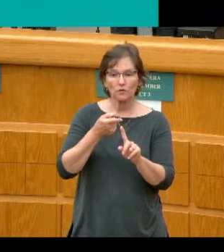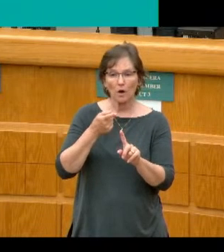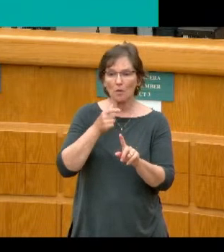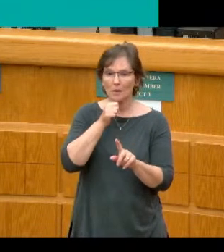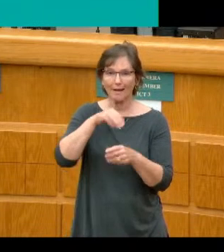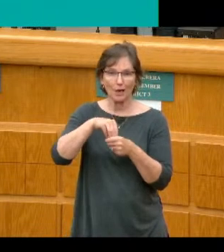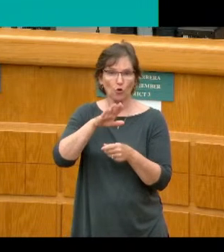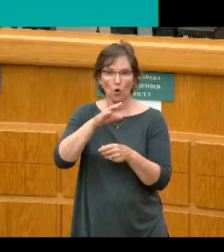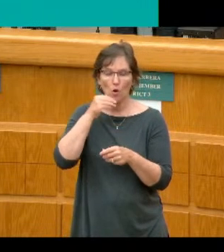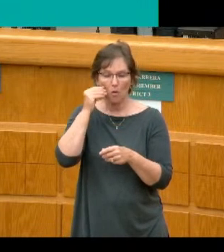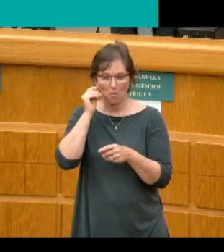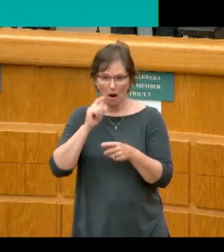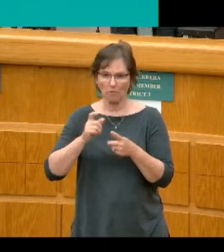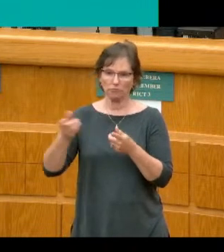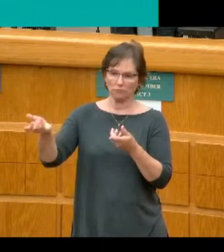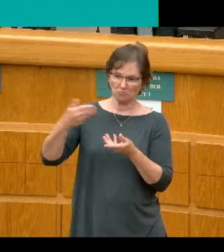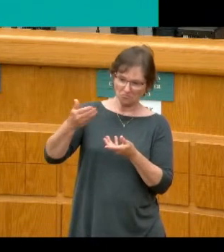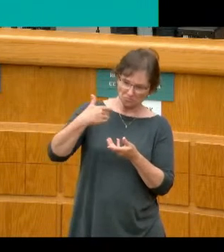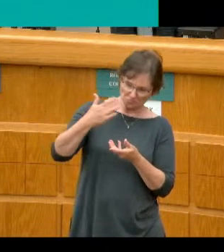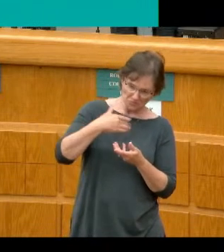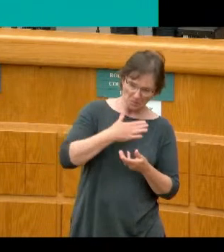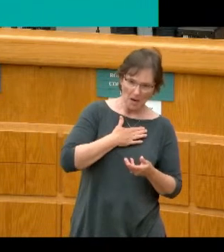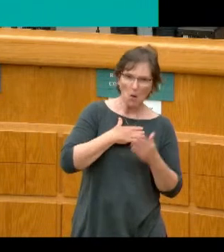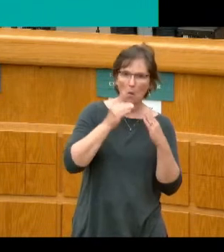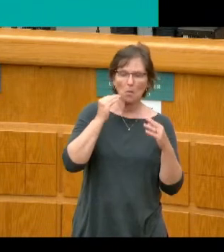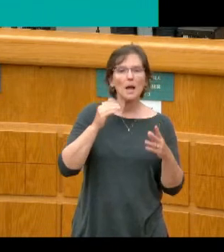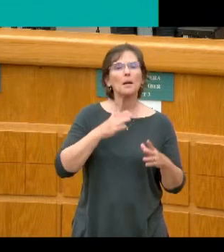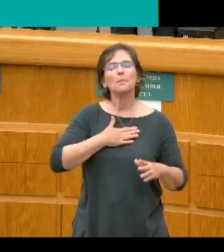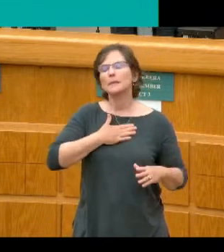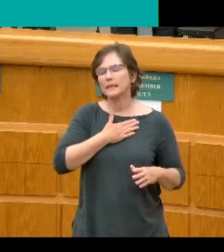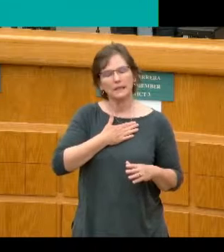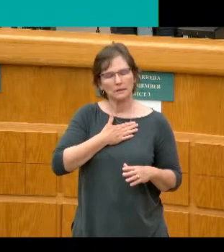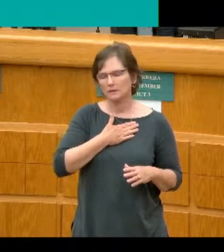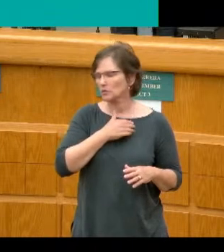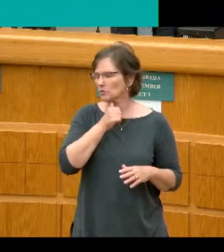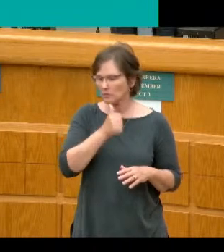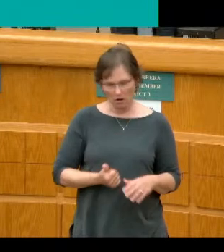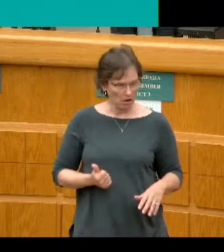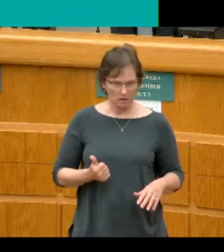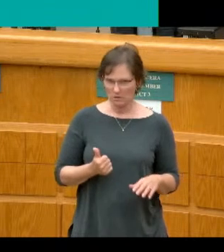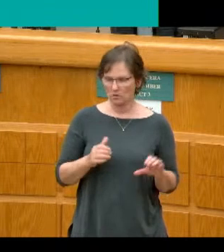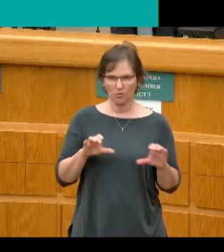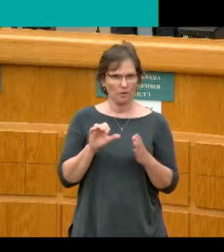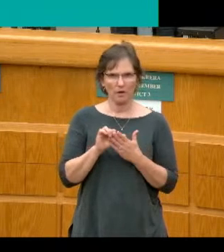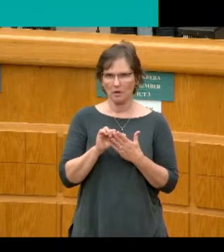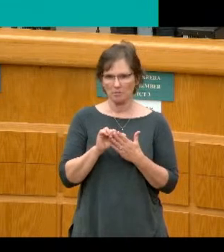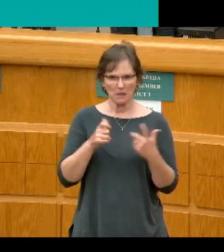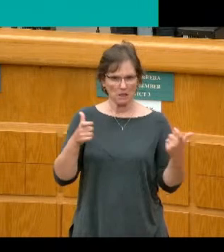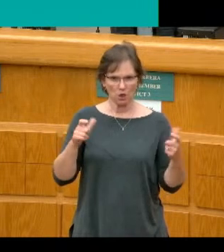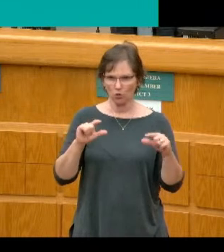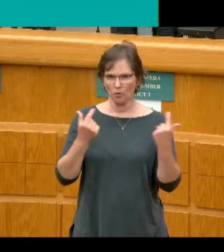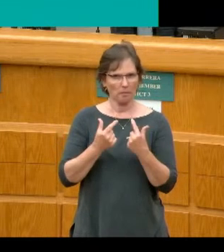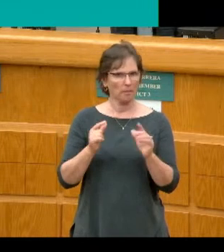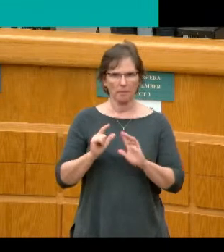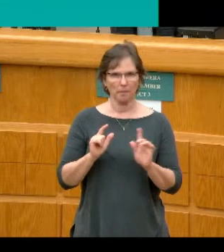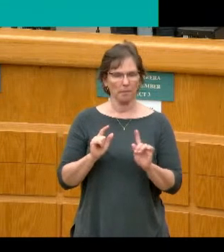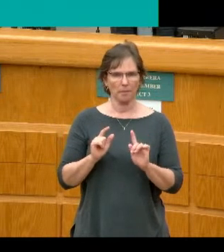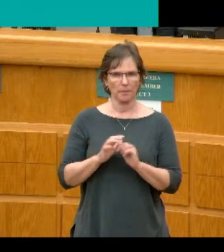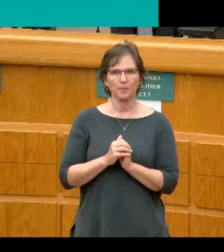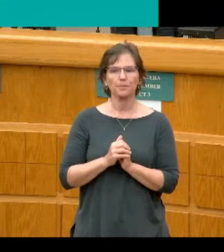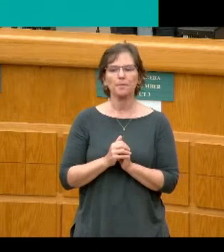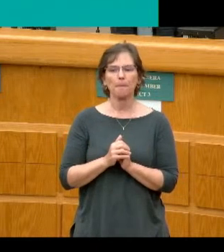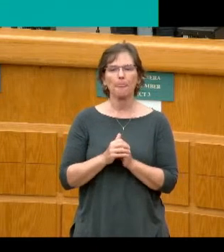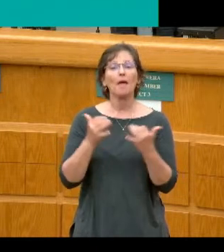hosting holiday office parties or extended family gatherings like family